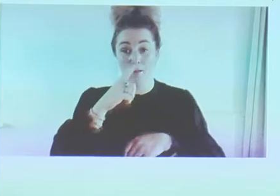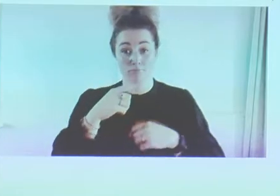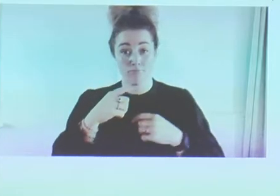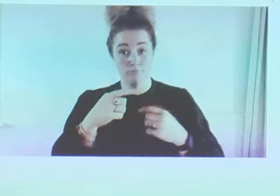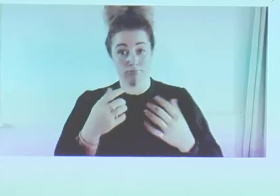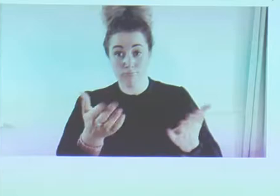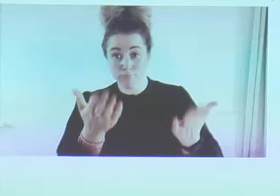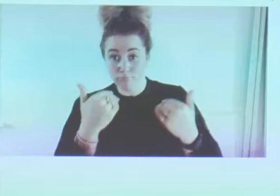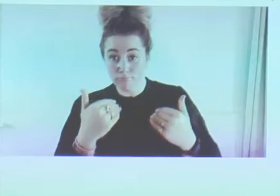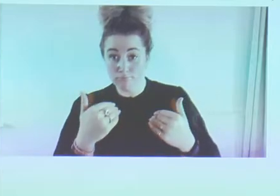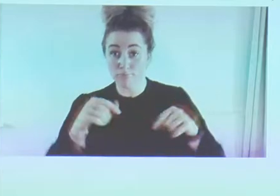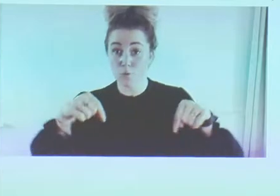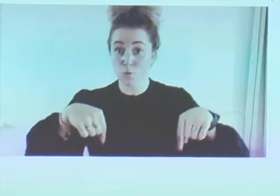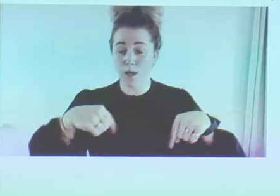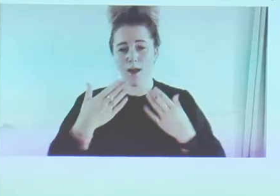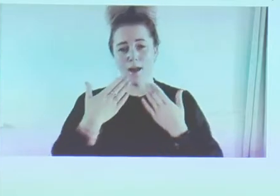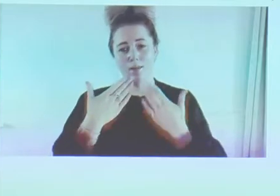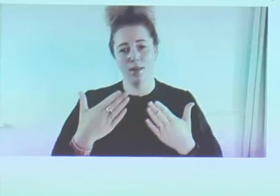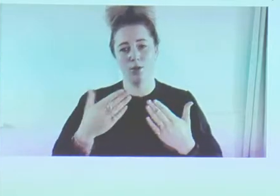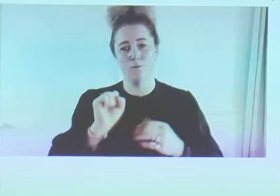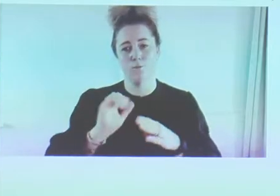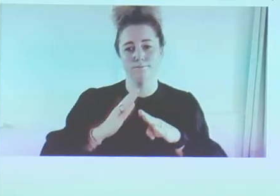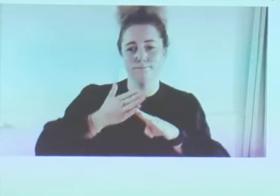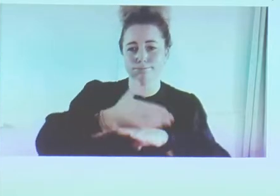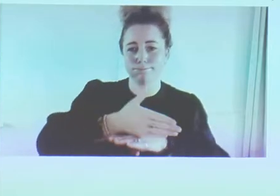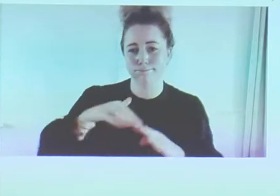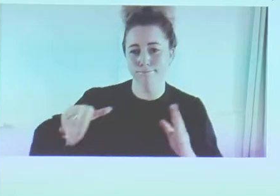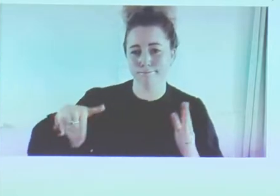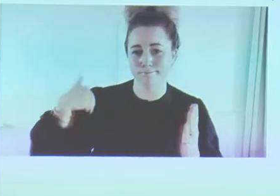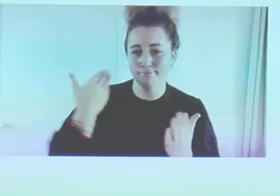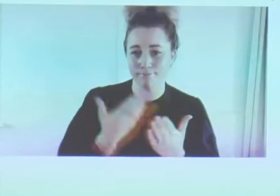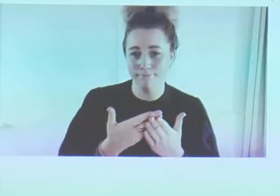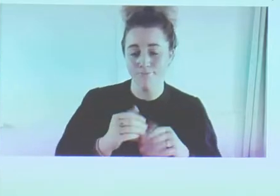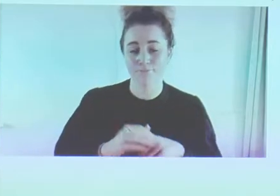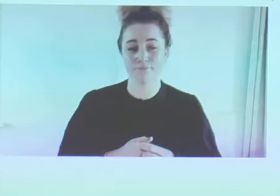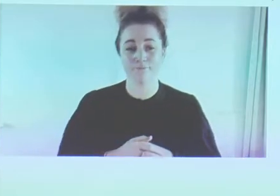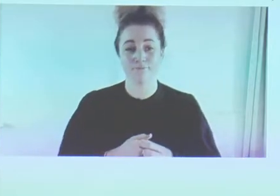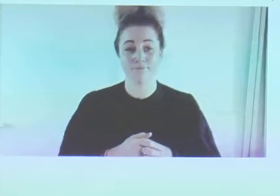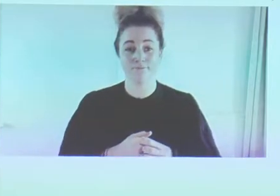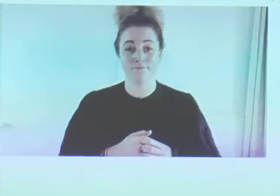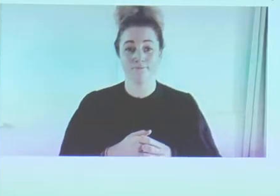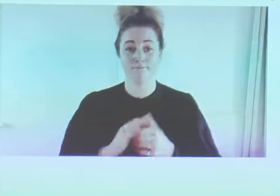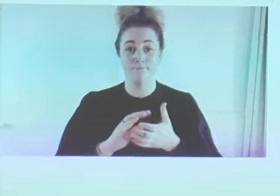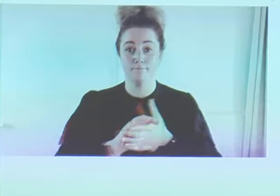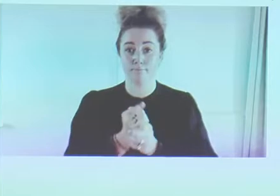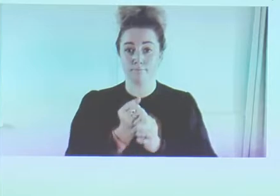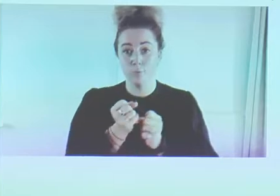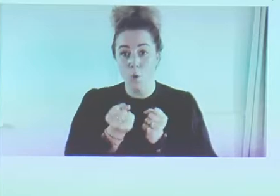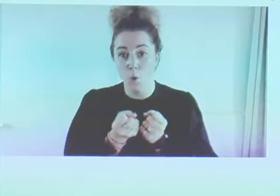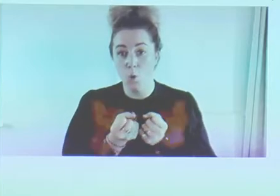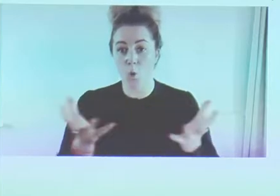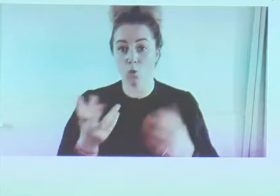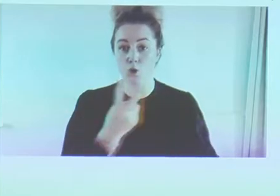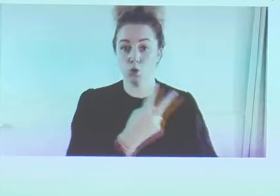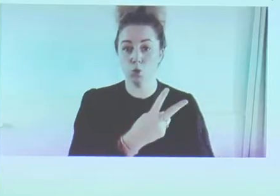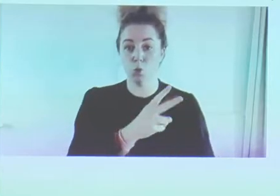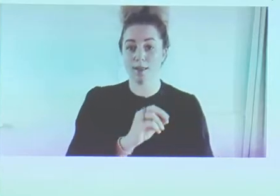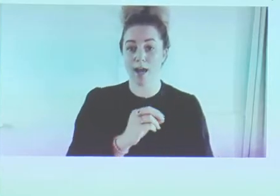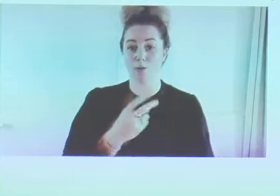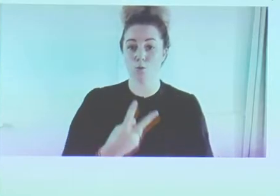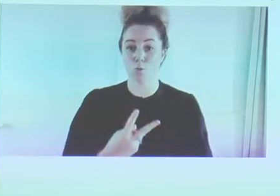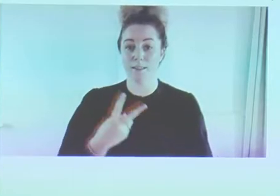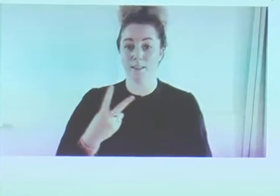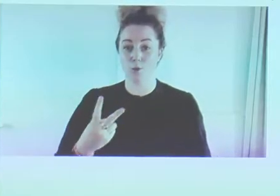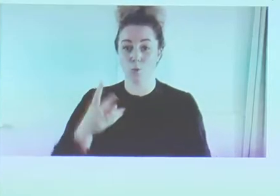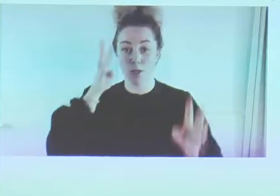and for all that you all do it is my great pleasure to launch the 2022 creative New